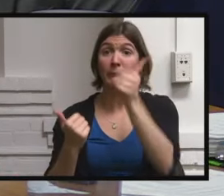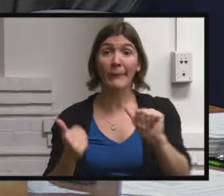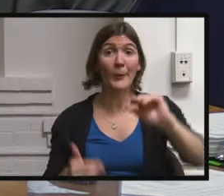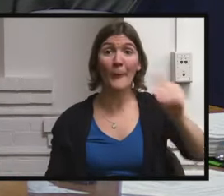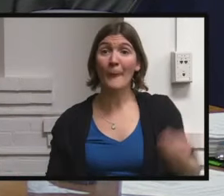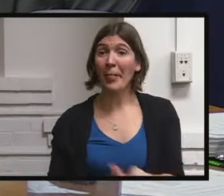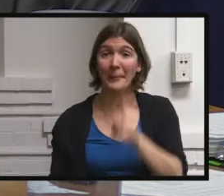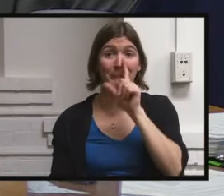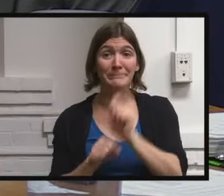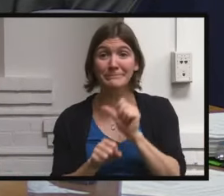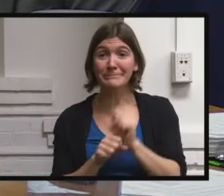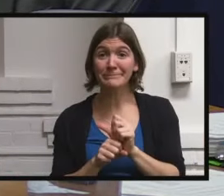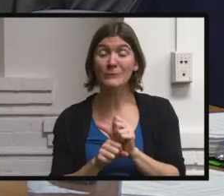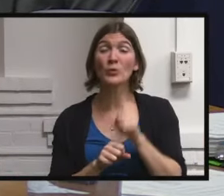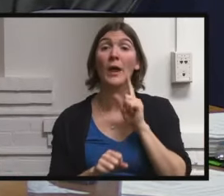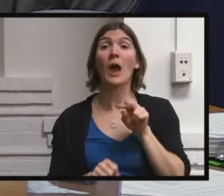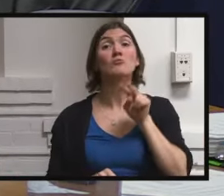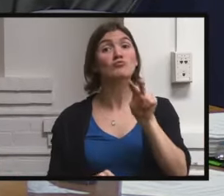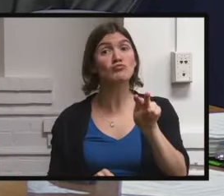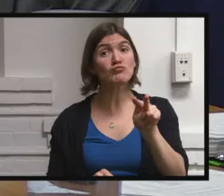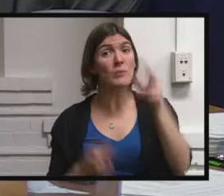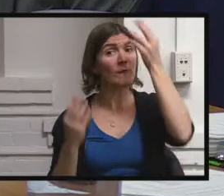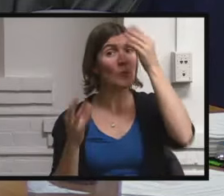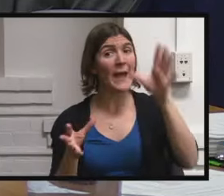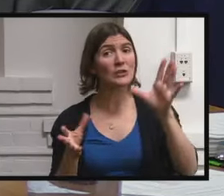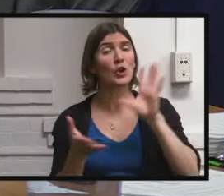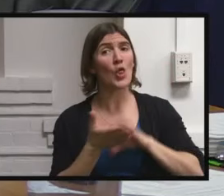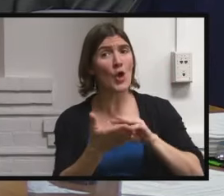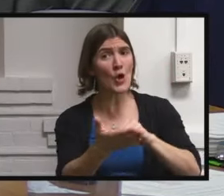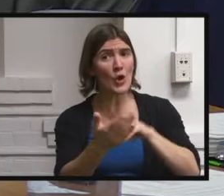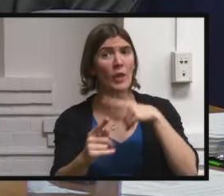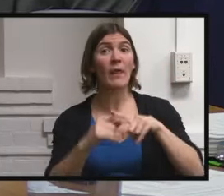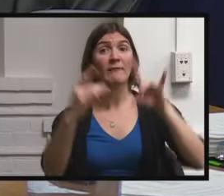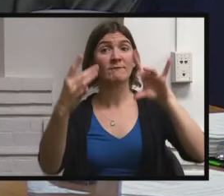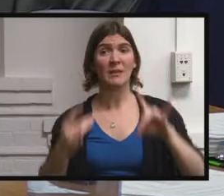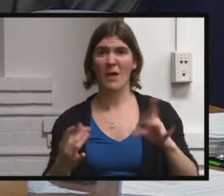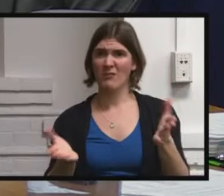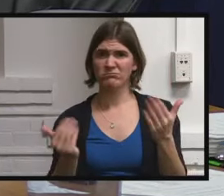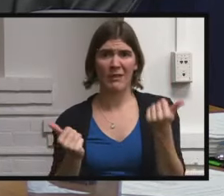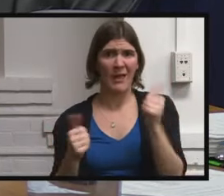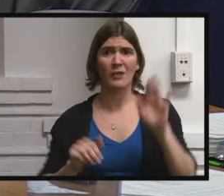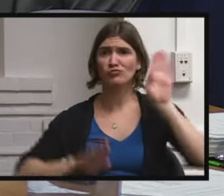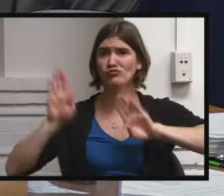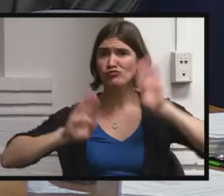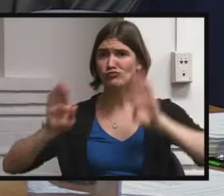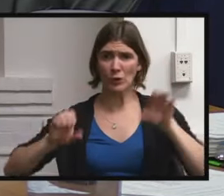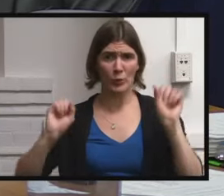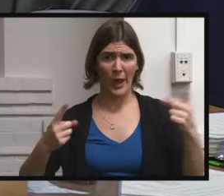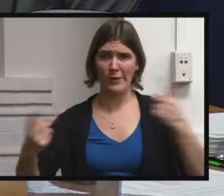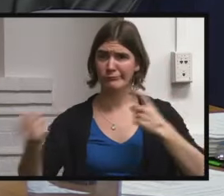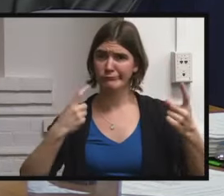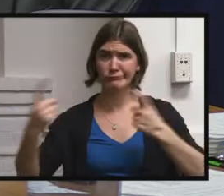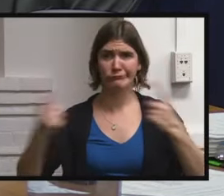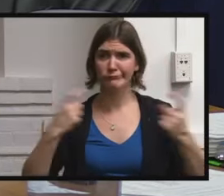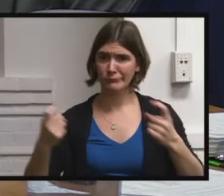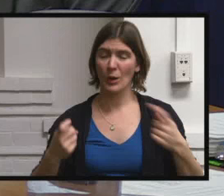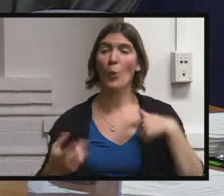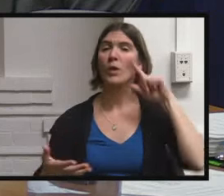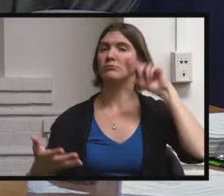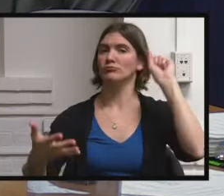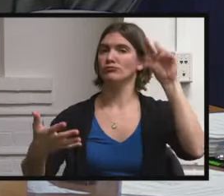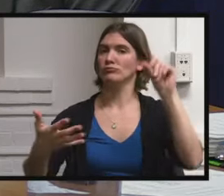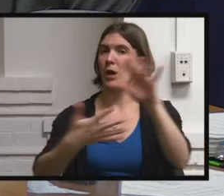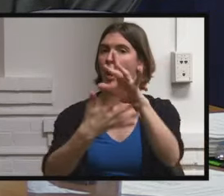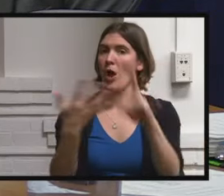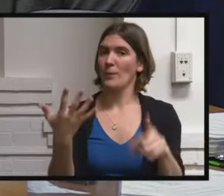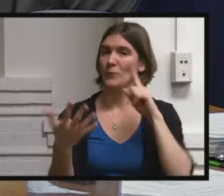attend and to share with us their ideas after hearing the current alternatives